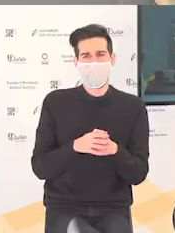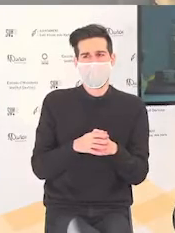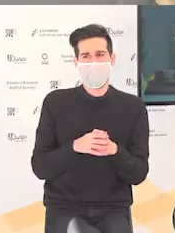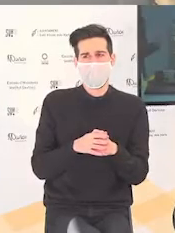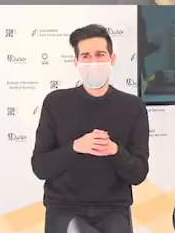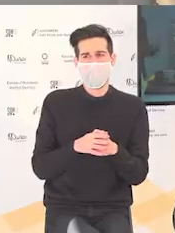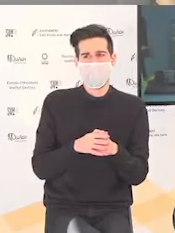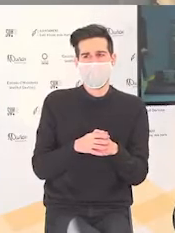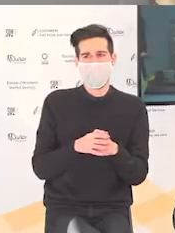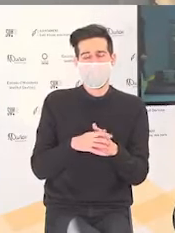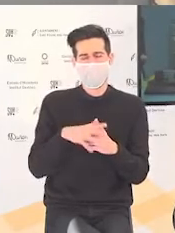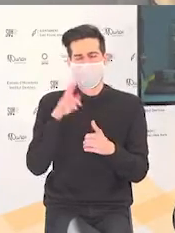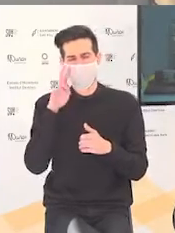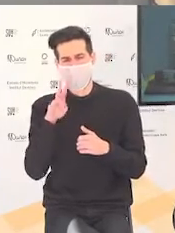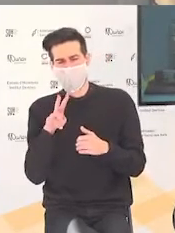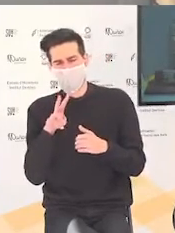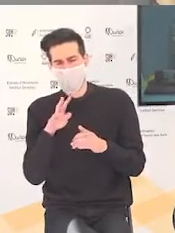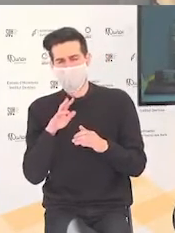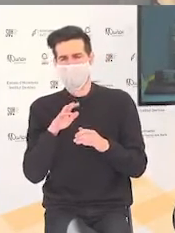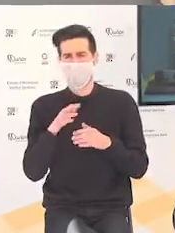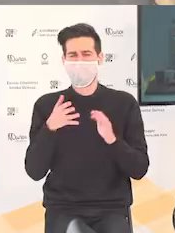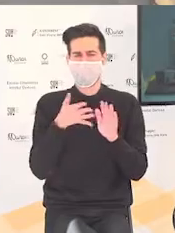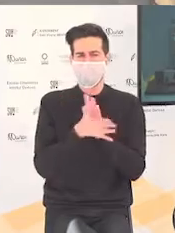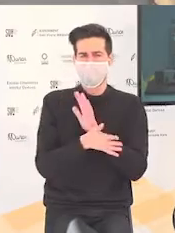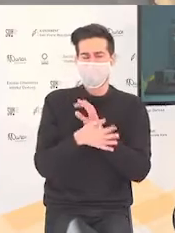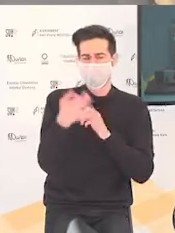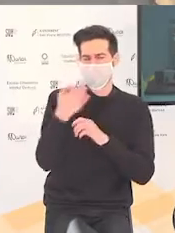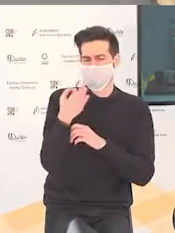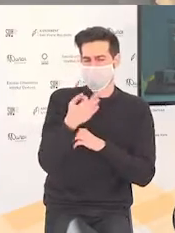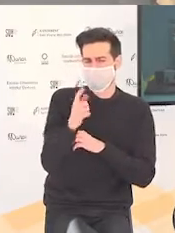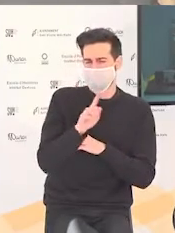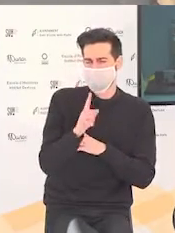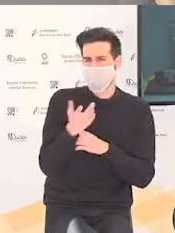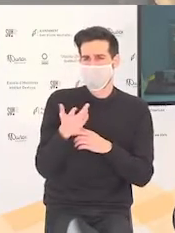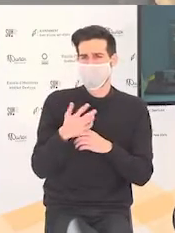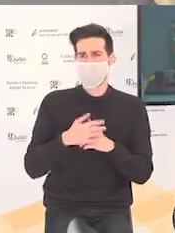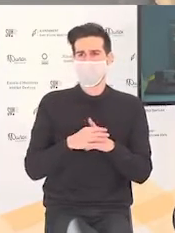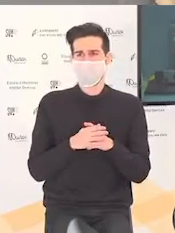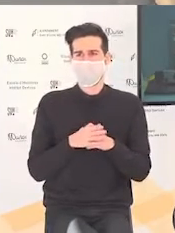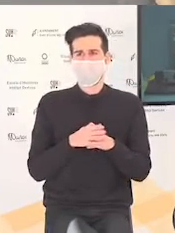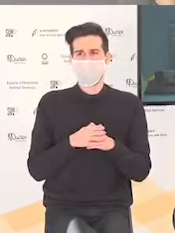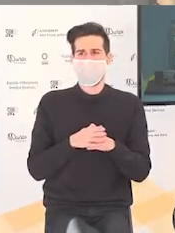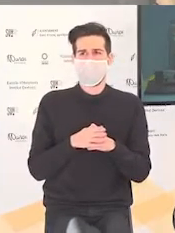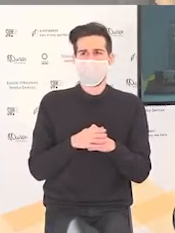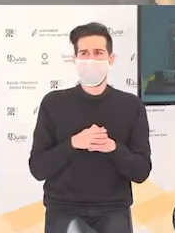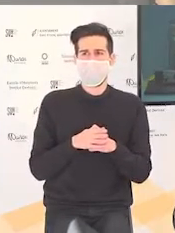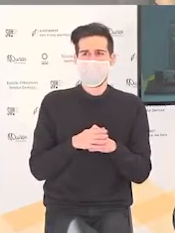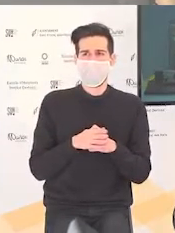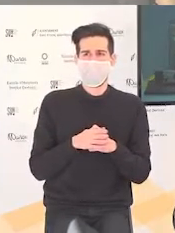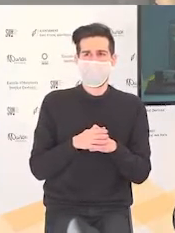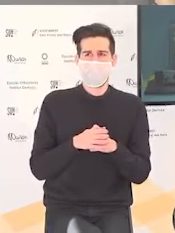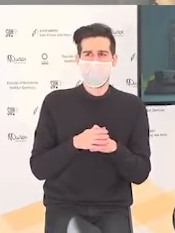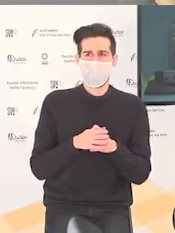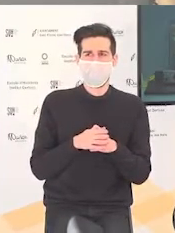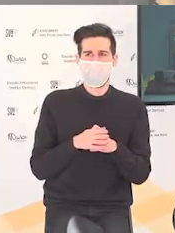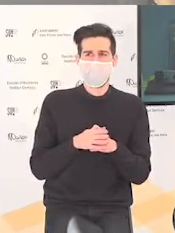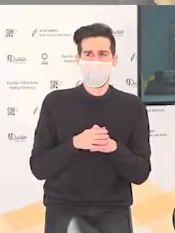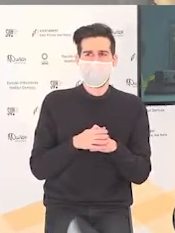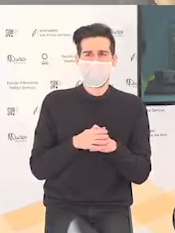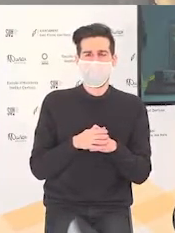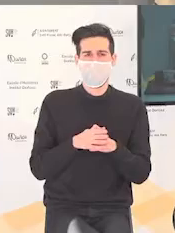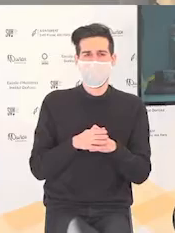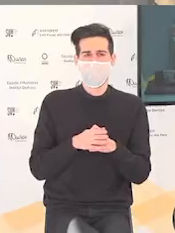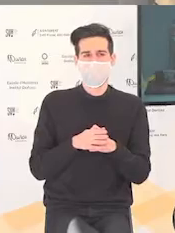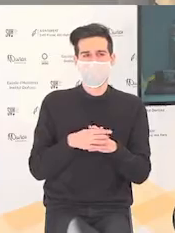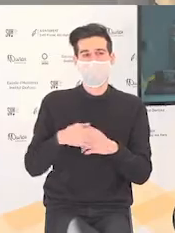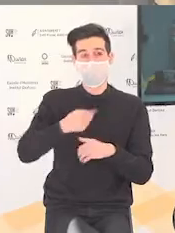no estoy 100% seguro. You can see the very stringiness about the recipe. When you're tasting, you won't notice this. Vemos